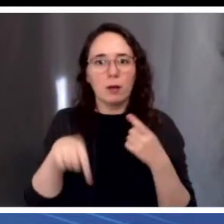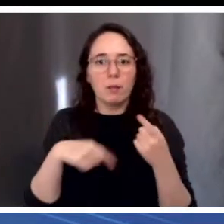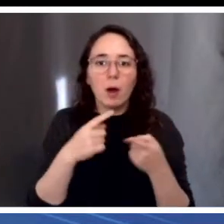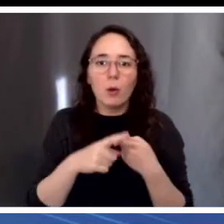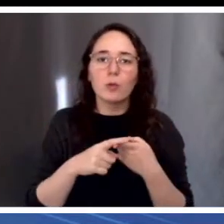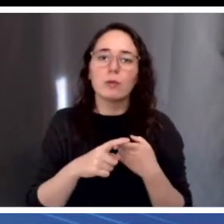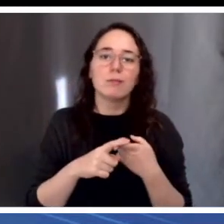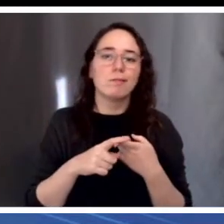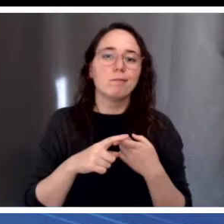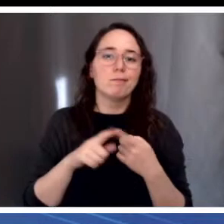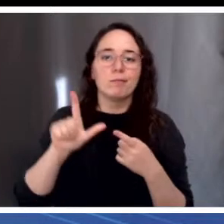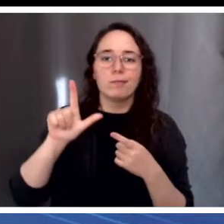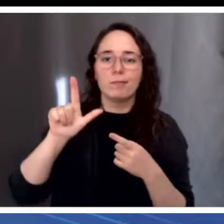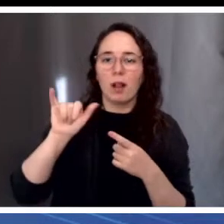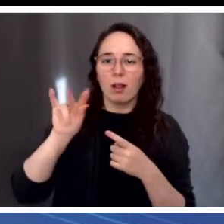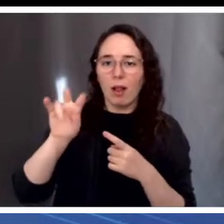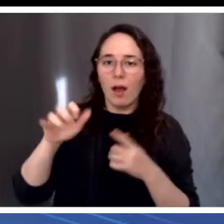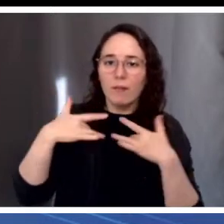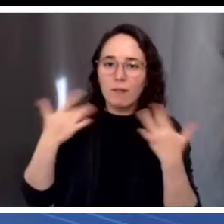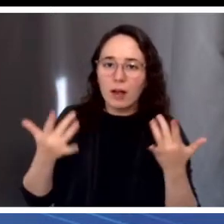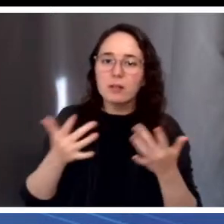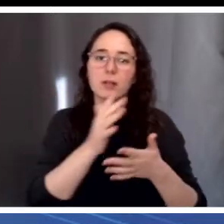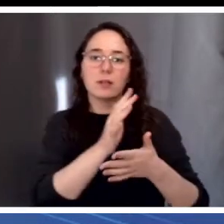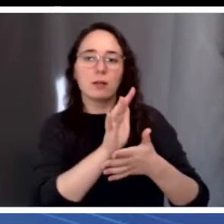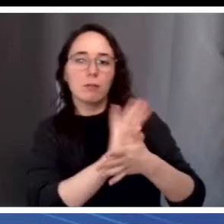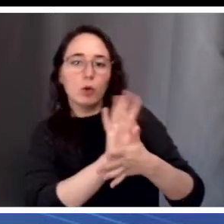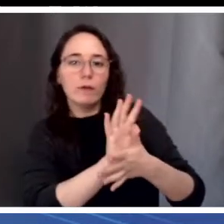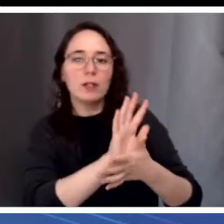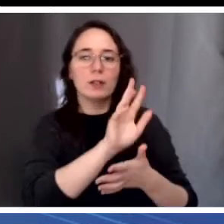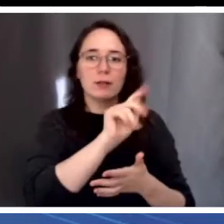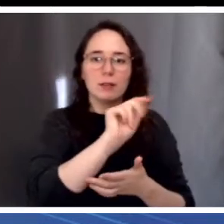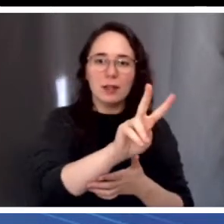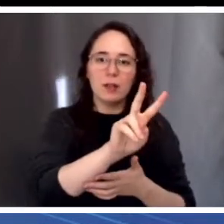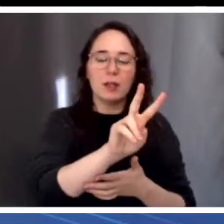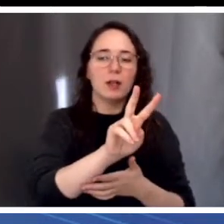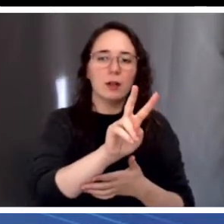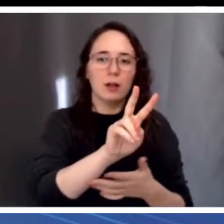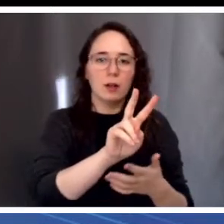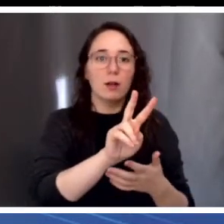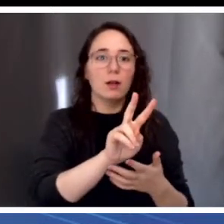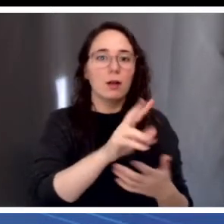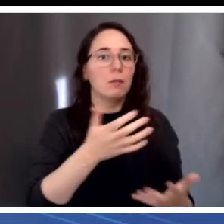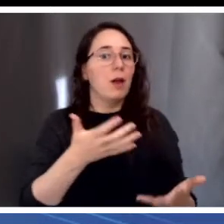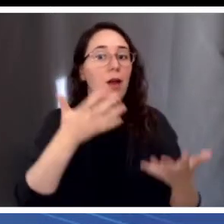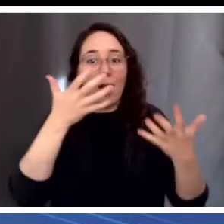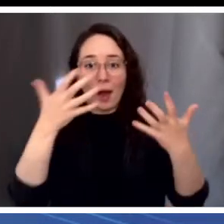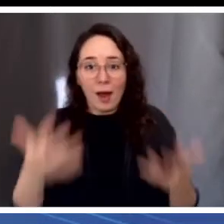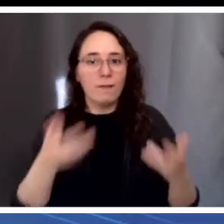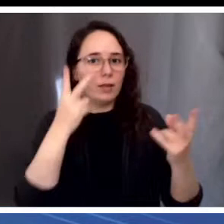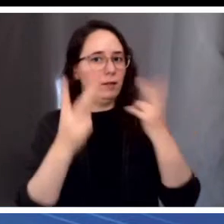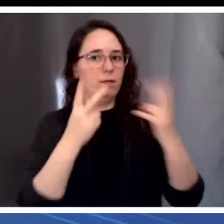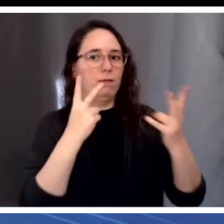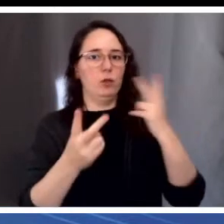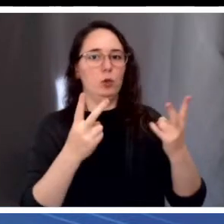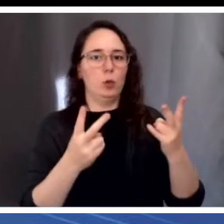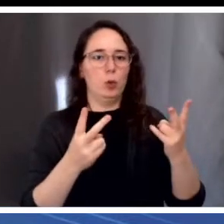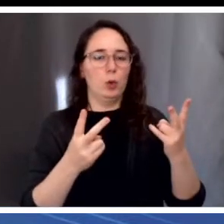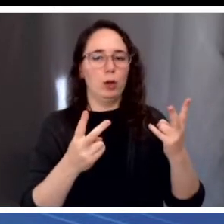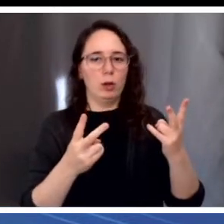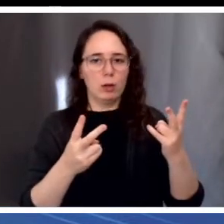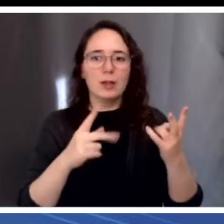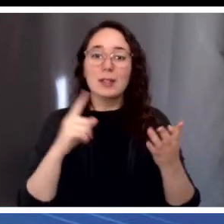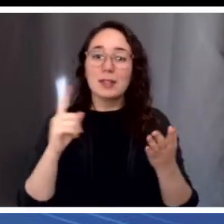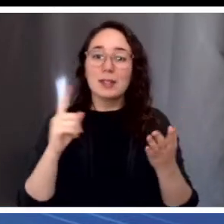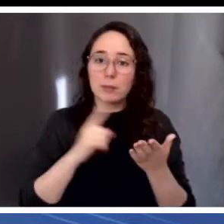audio describe as well, Michelle are highly, they're highly visual moments that really have very few dialogue cues at certain